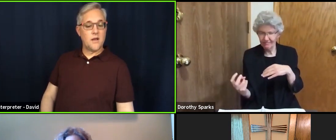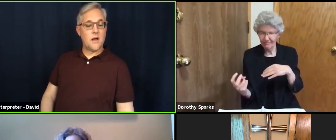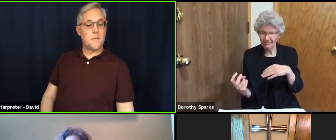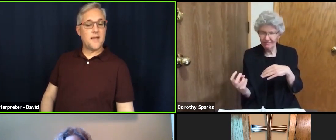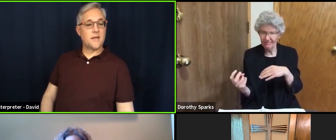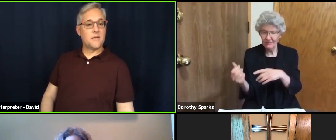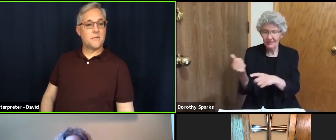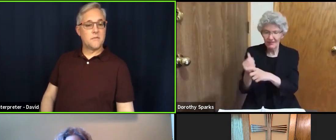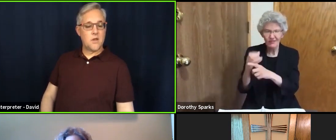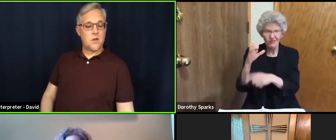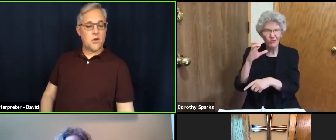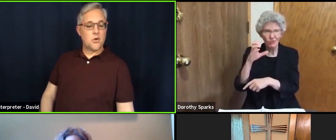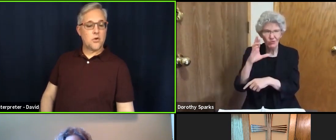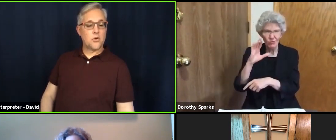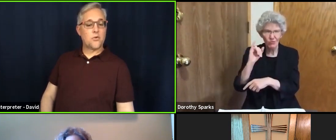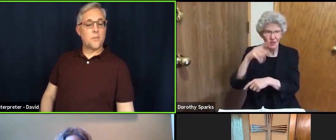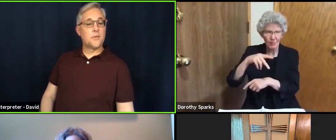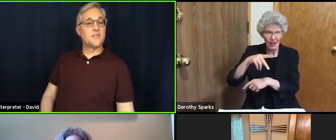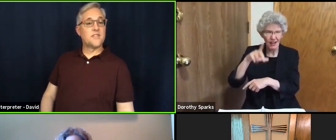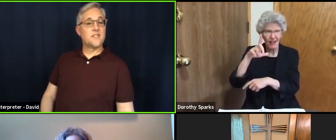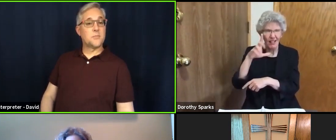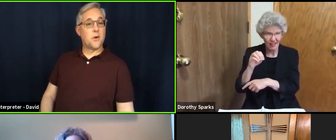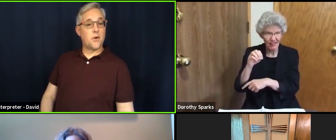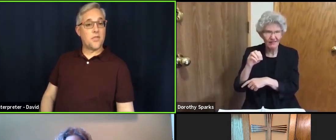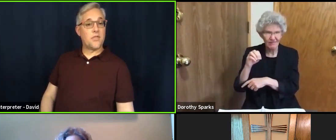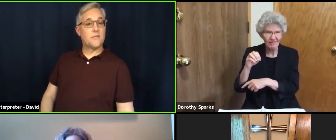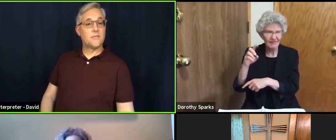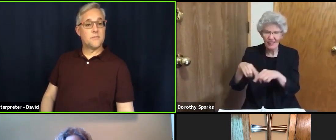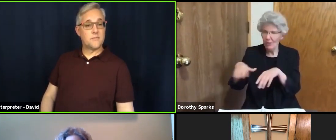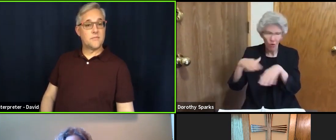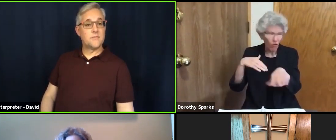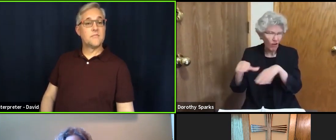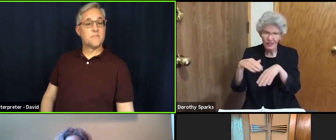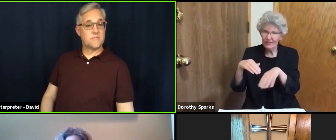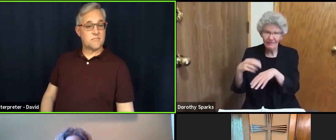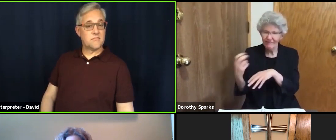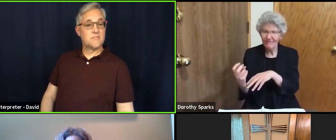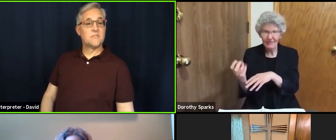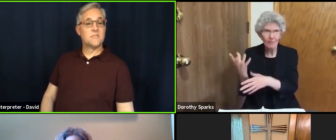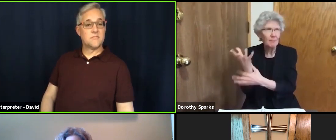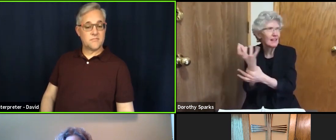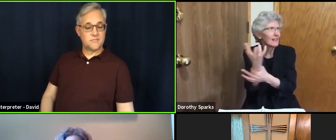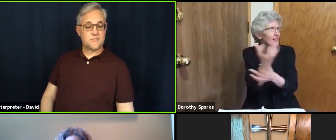Meanwhile, a man, crippled since birth,